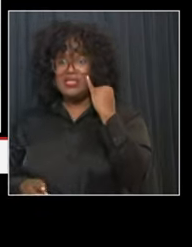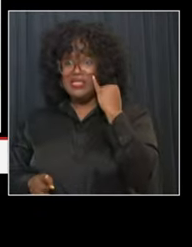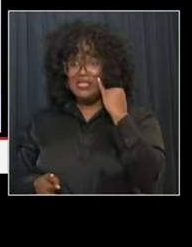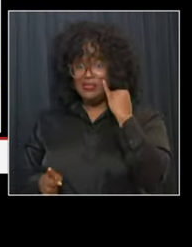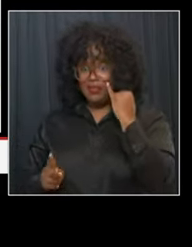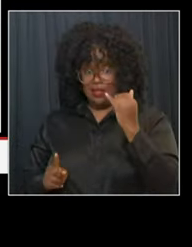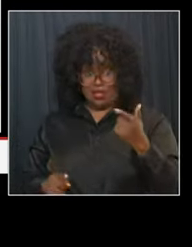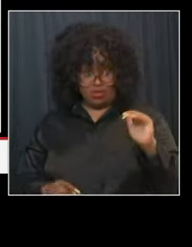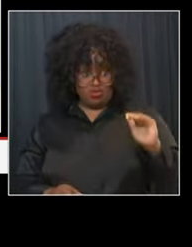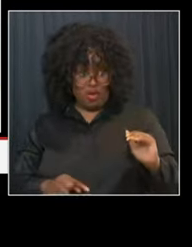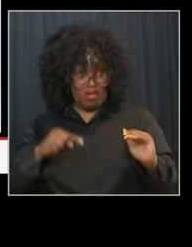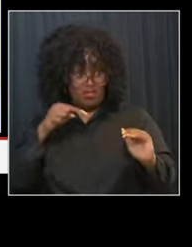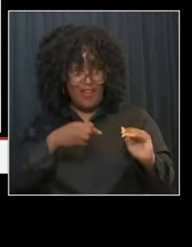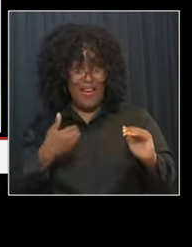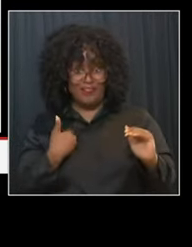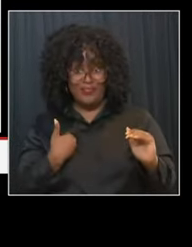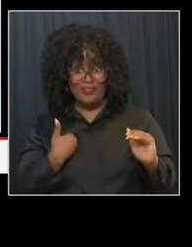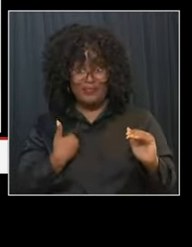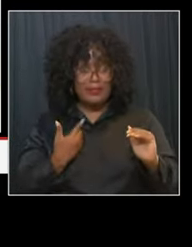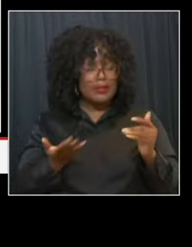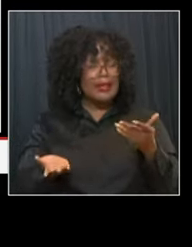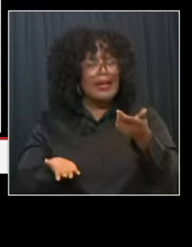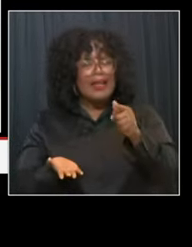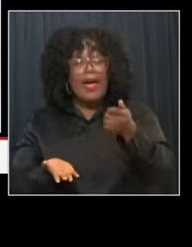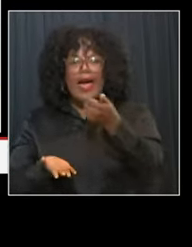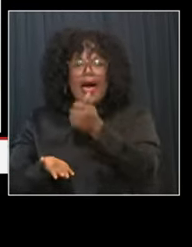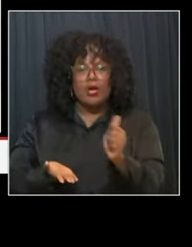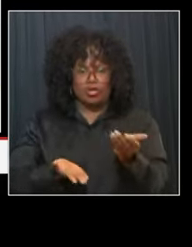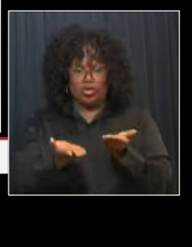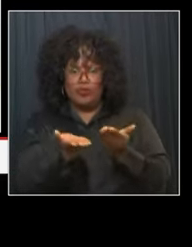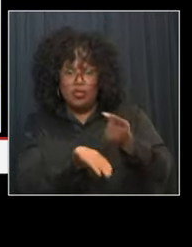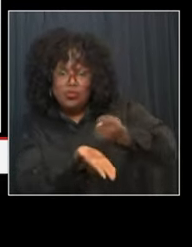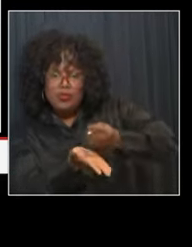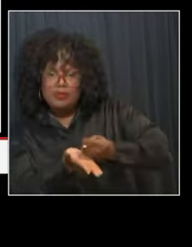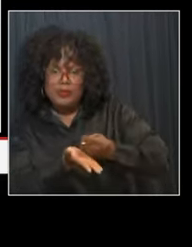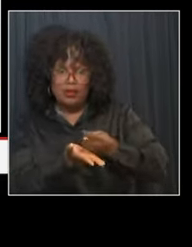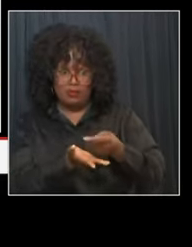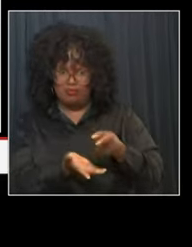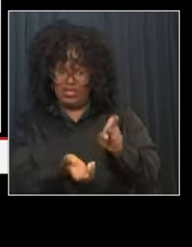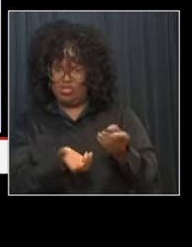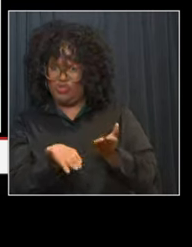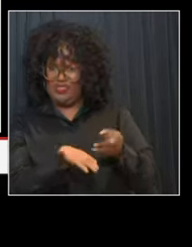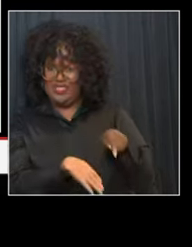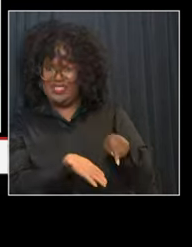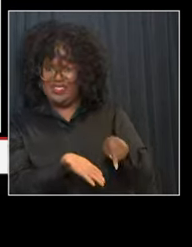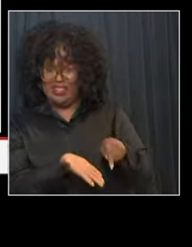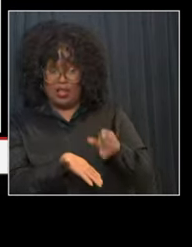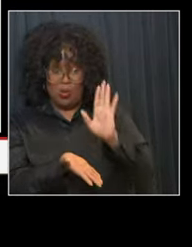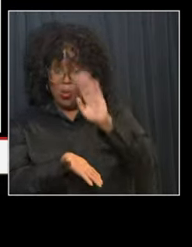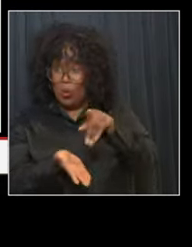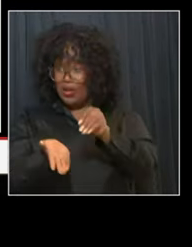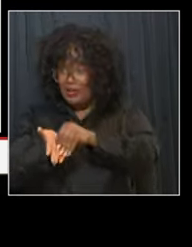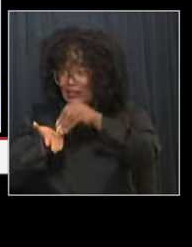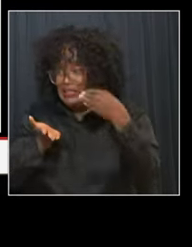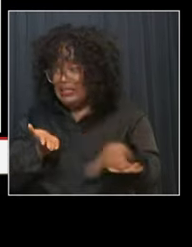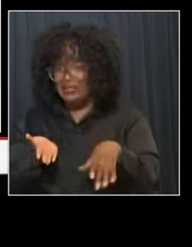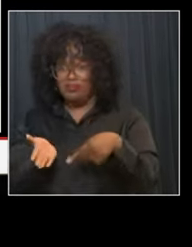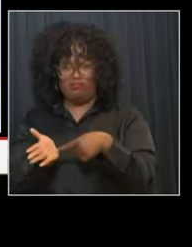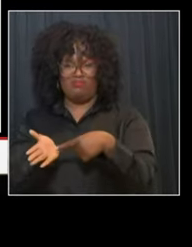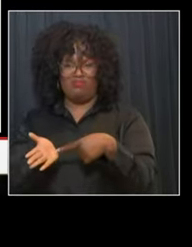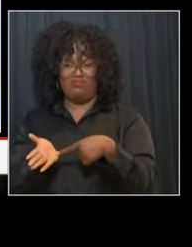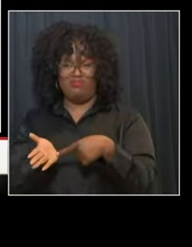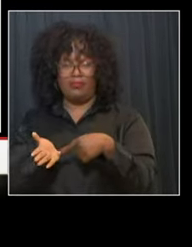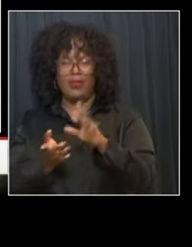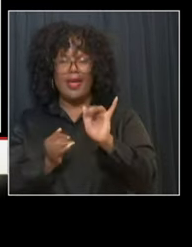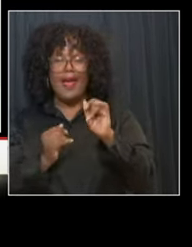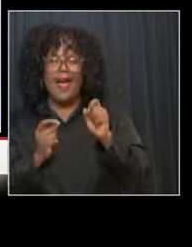have that kind of program, there are only three factors you have to consider if you have to reduce costs. One is you have to look at the number of people